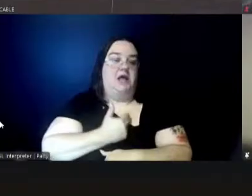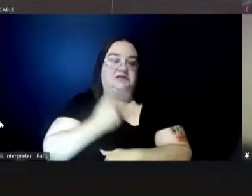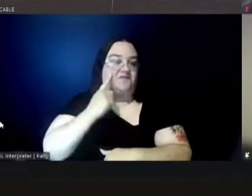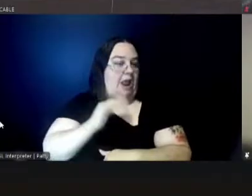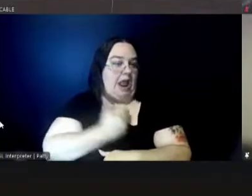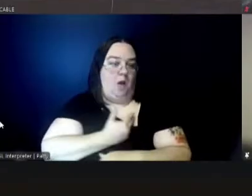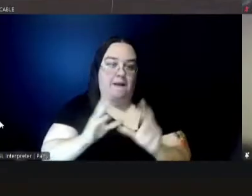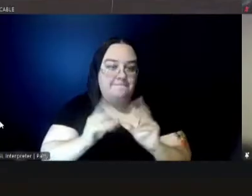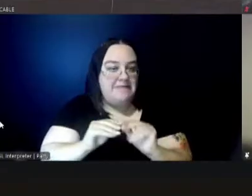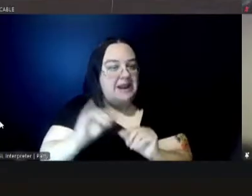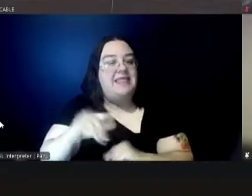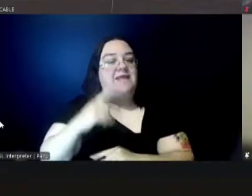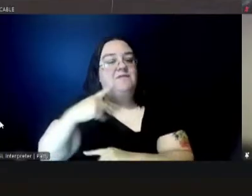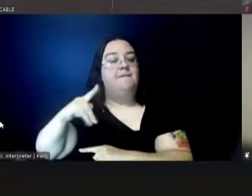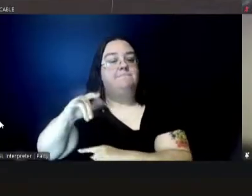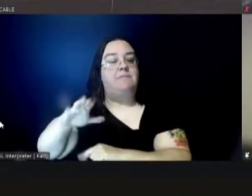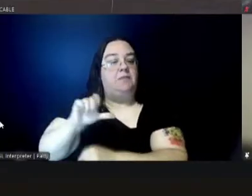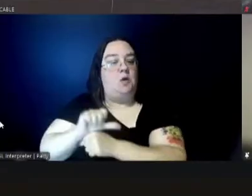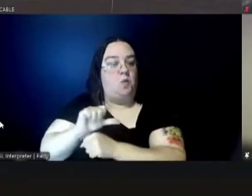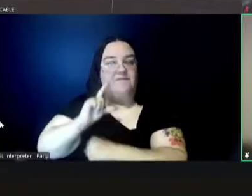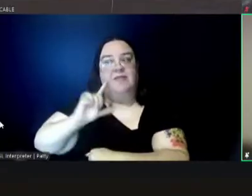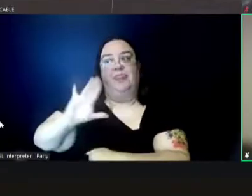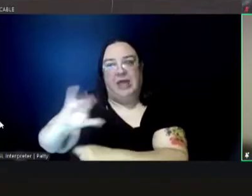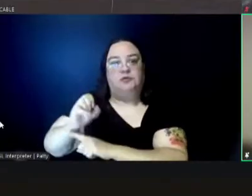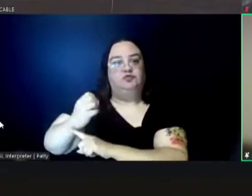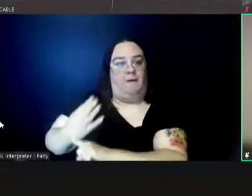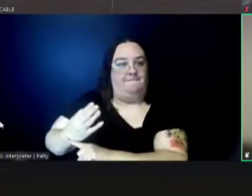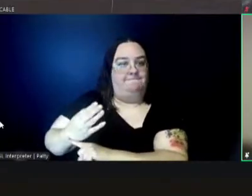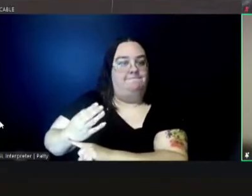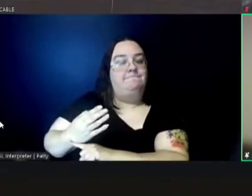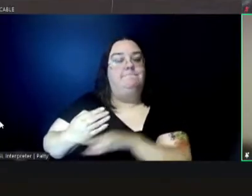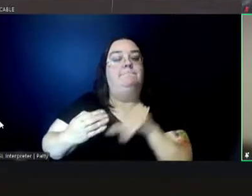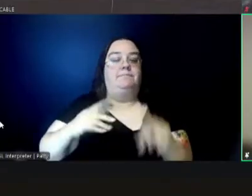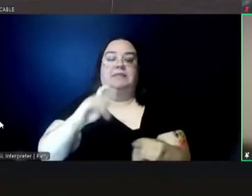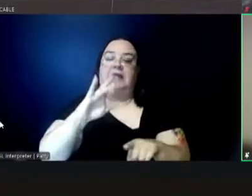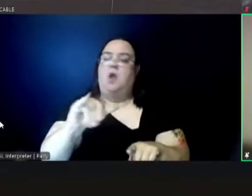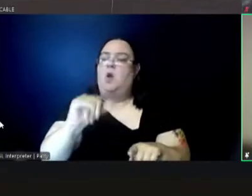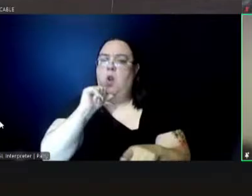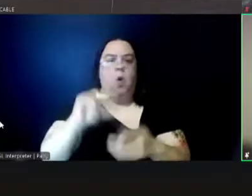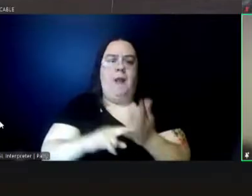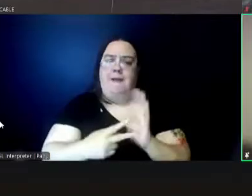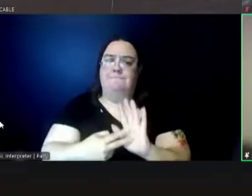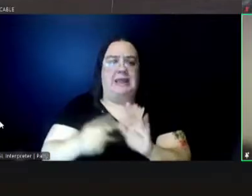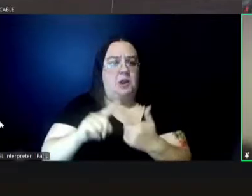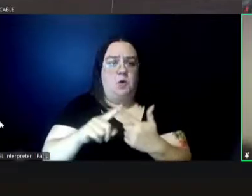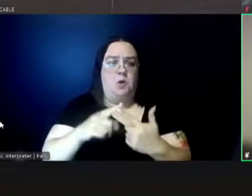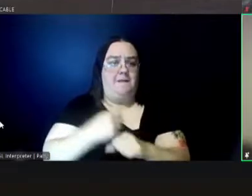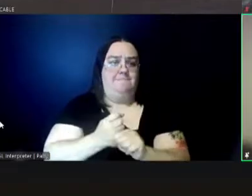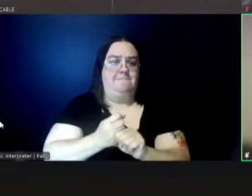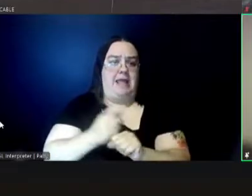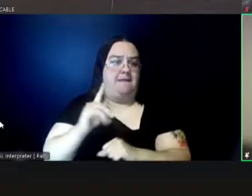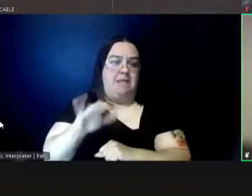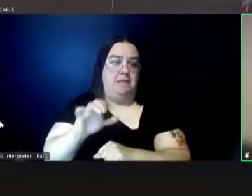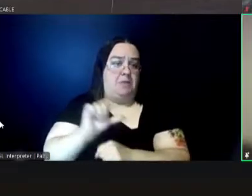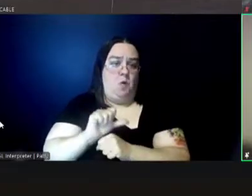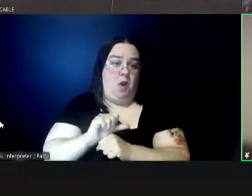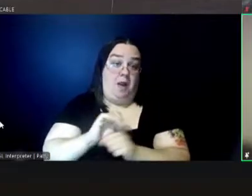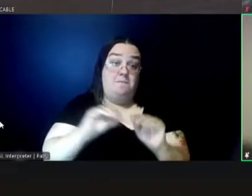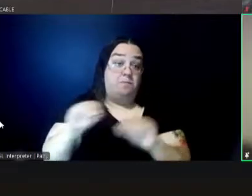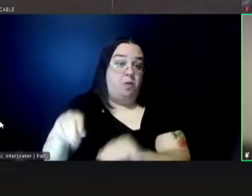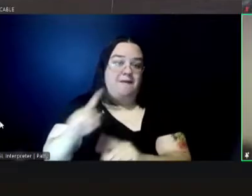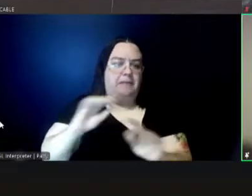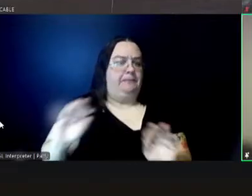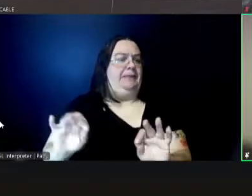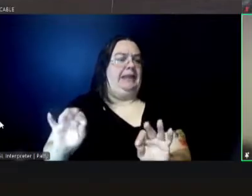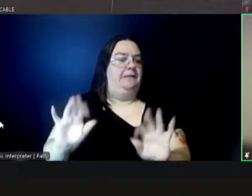building is for Public Works to do their work. yeah, and I didn't mean to minimize the Public Works moving in. And we